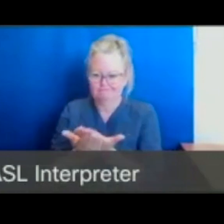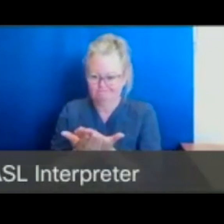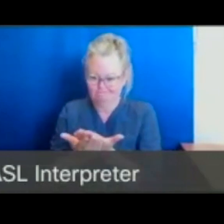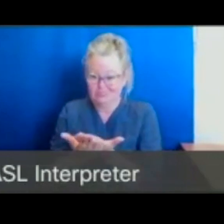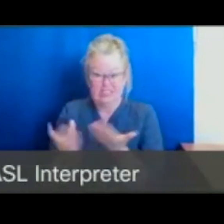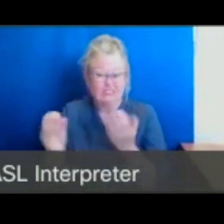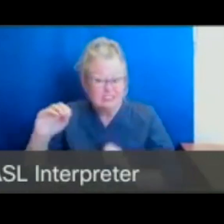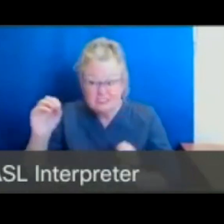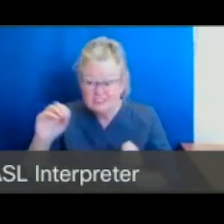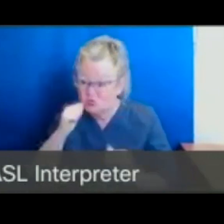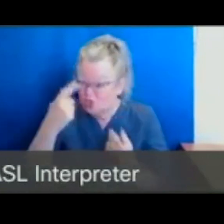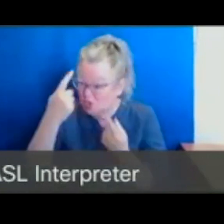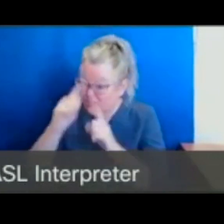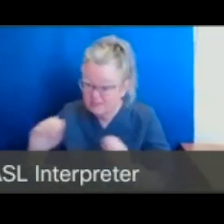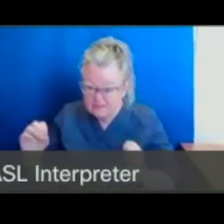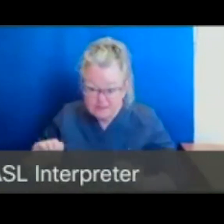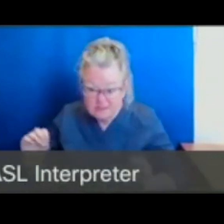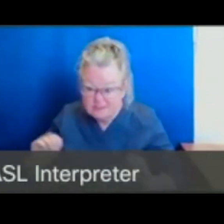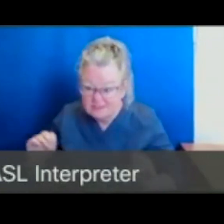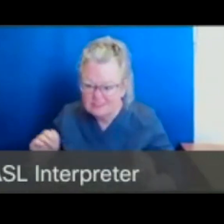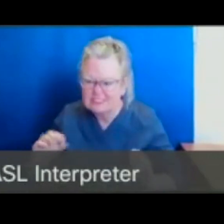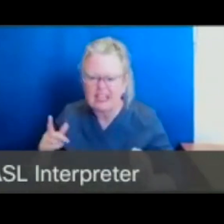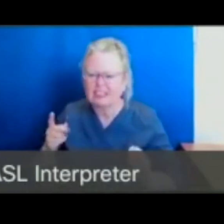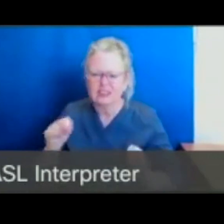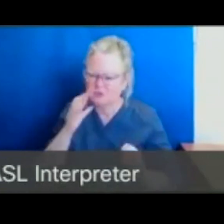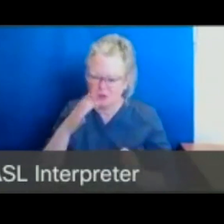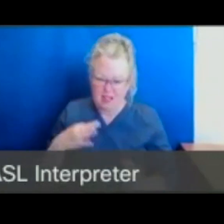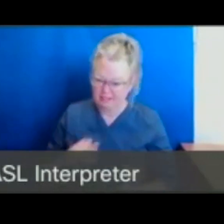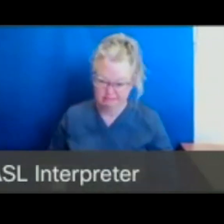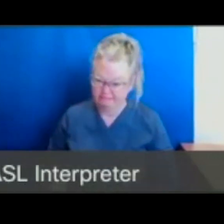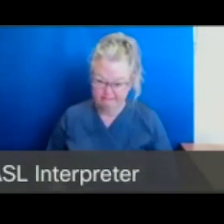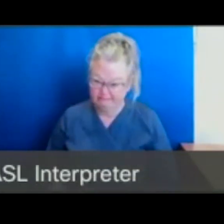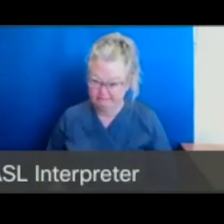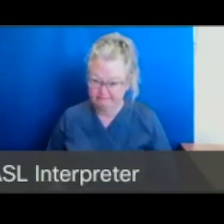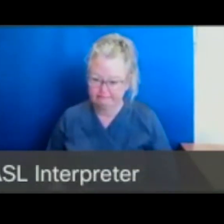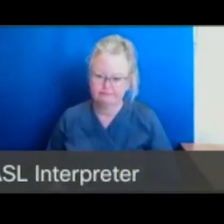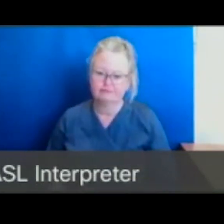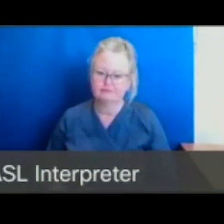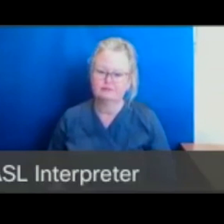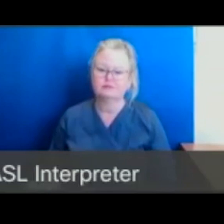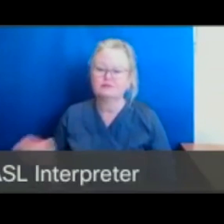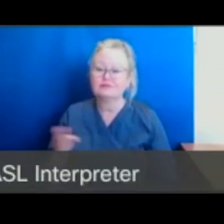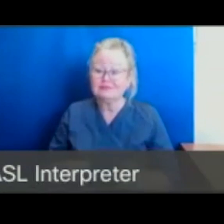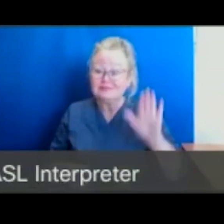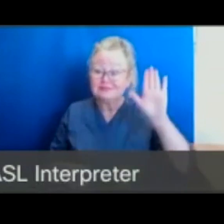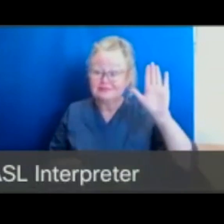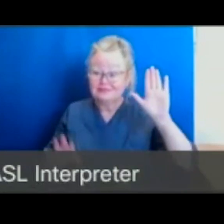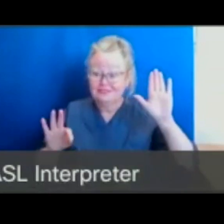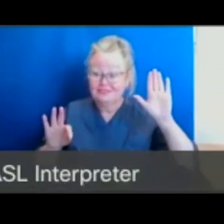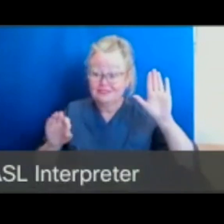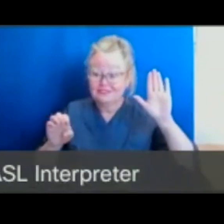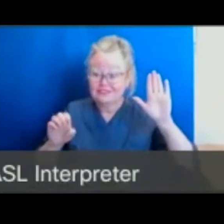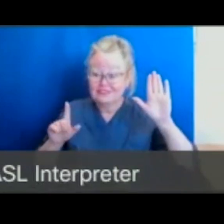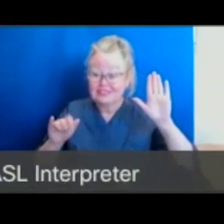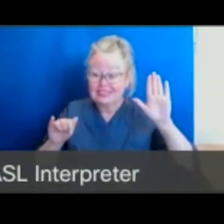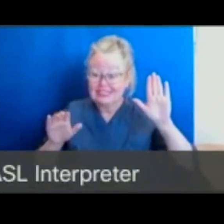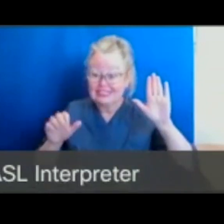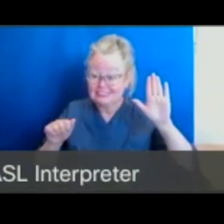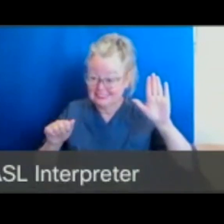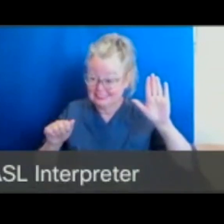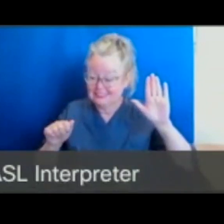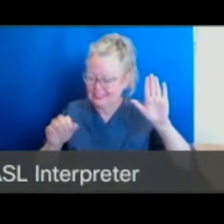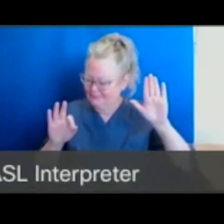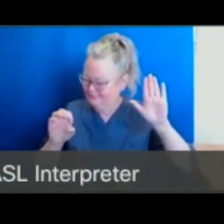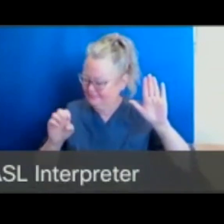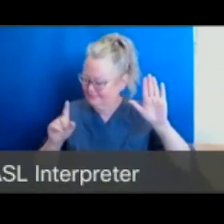have a good idea of what the data is already. If I could, this is Felice, if I could just add to what Alan said, even